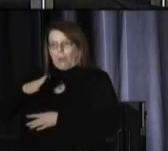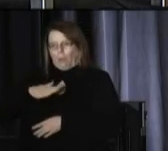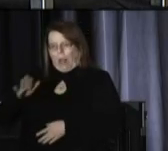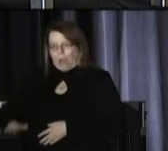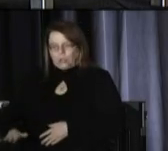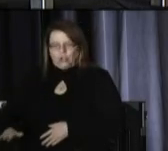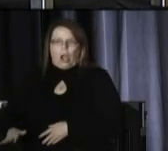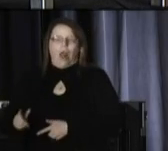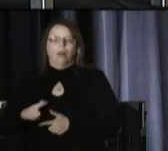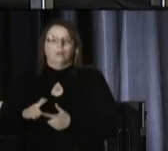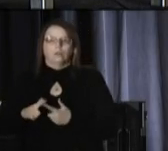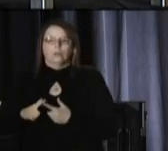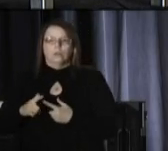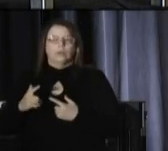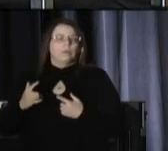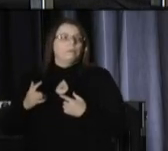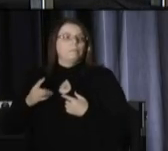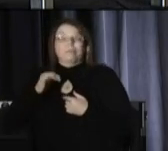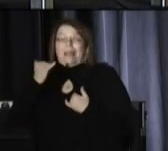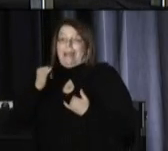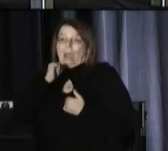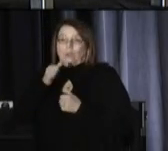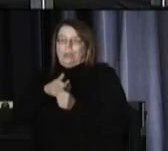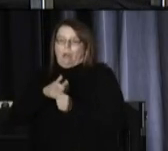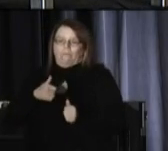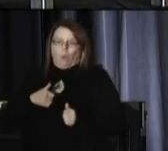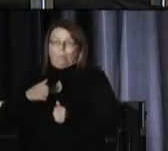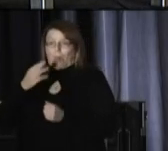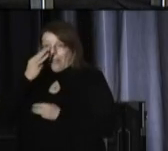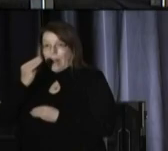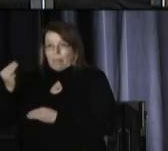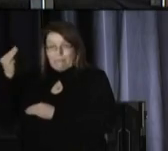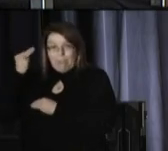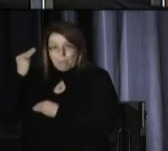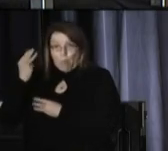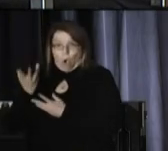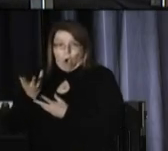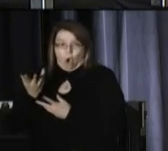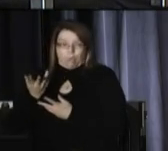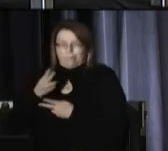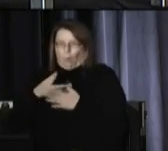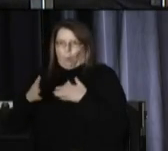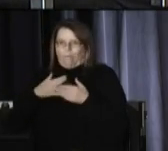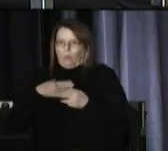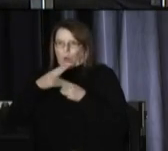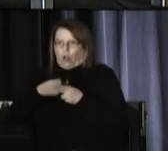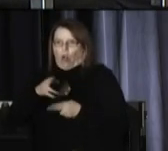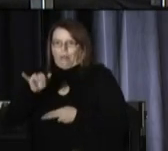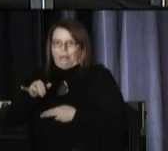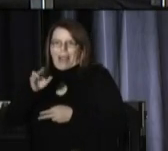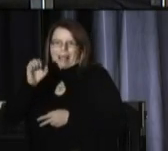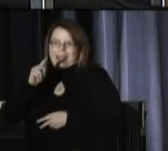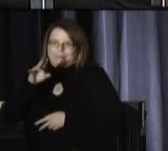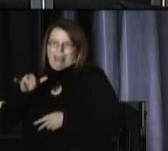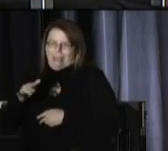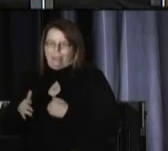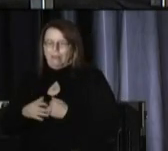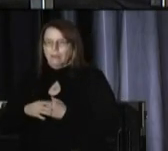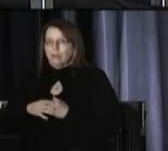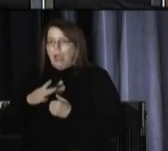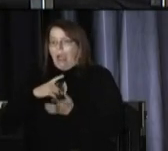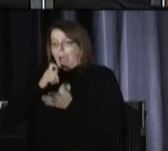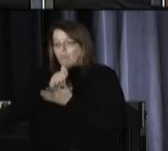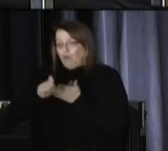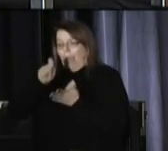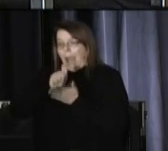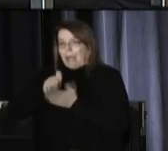other project that I'm working on, which is explicitly memoir, essayistic memoir, whatever we're calling it, because you know I'm writing about my